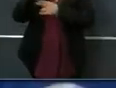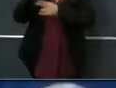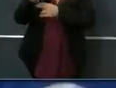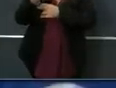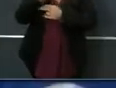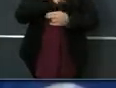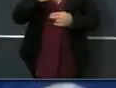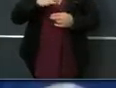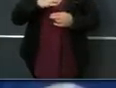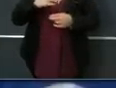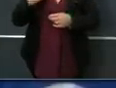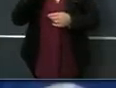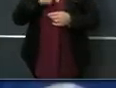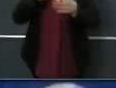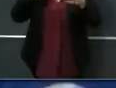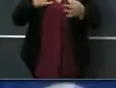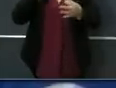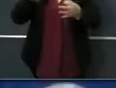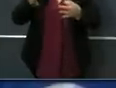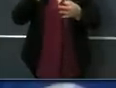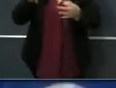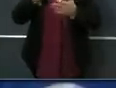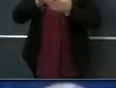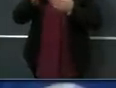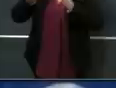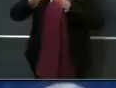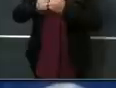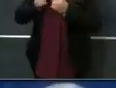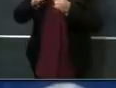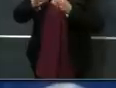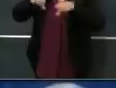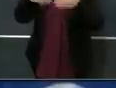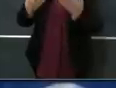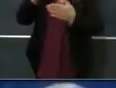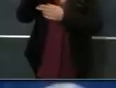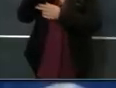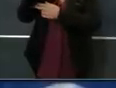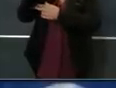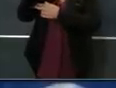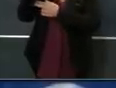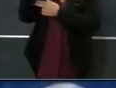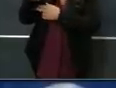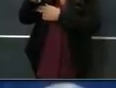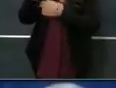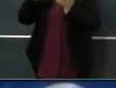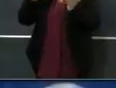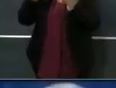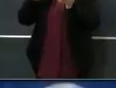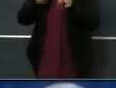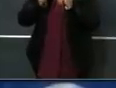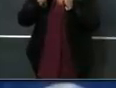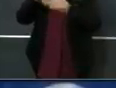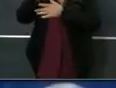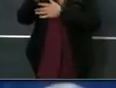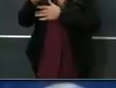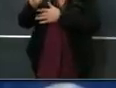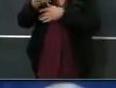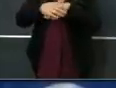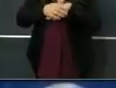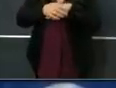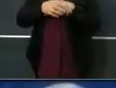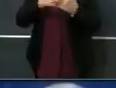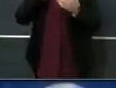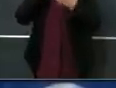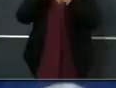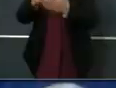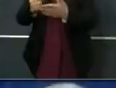million to advance that effort. That's, again, hotspots, Wi-Fi, addressing the issue of digital divide. They